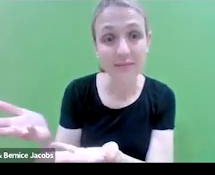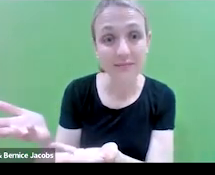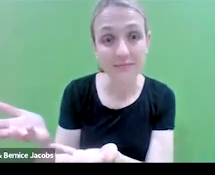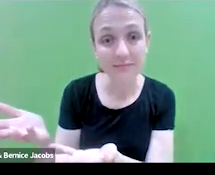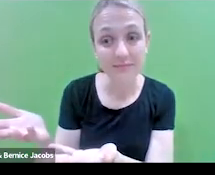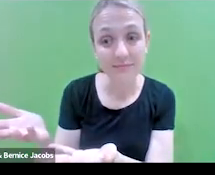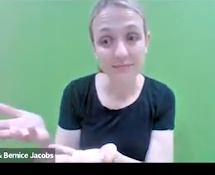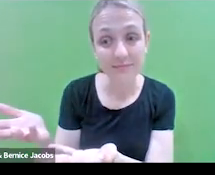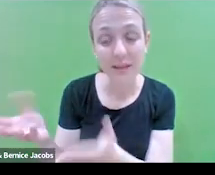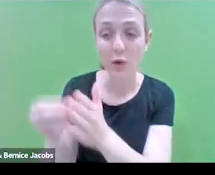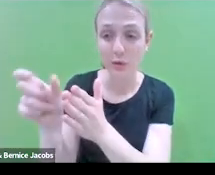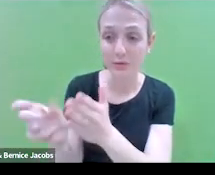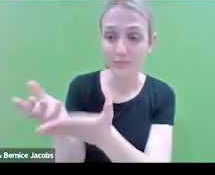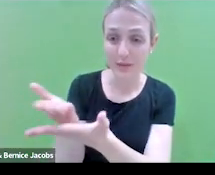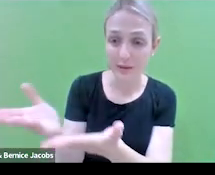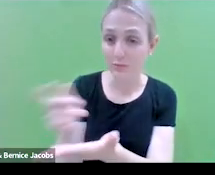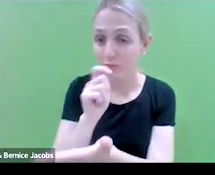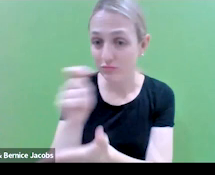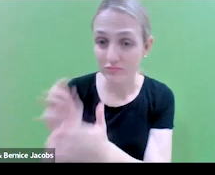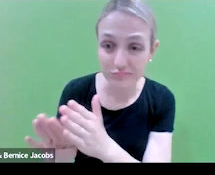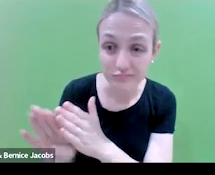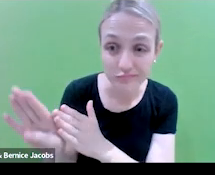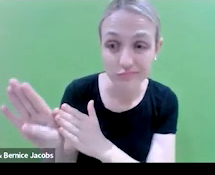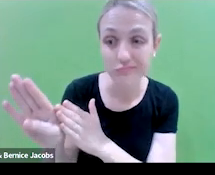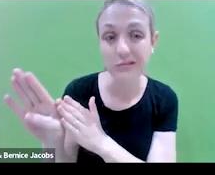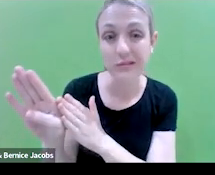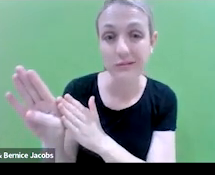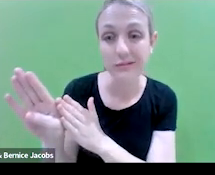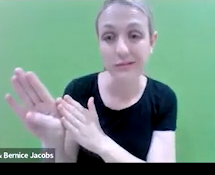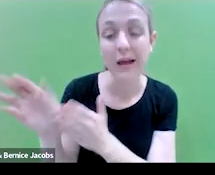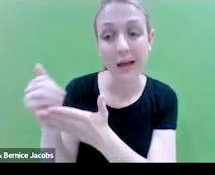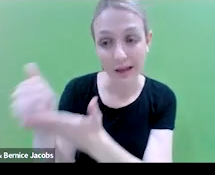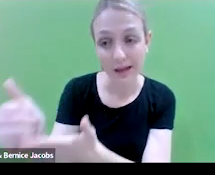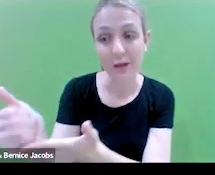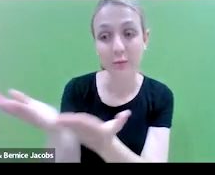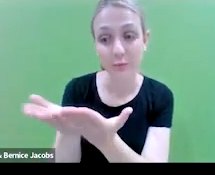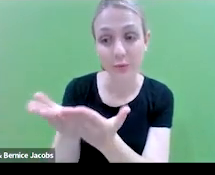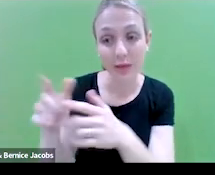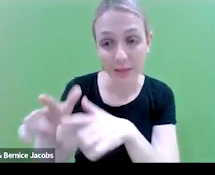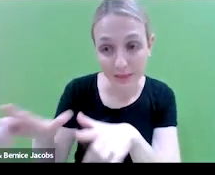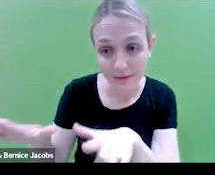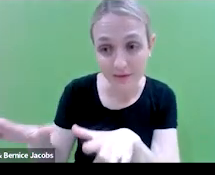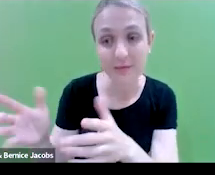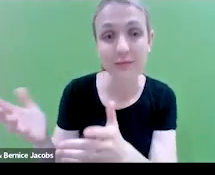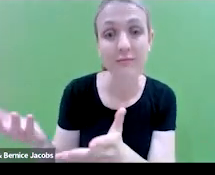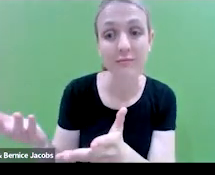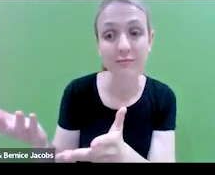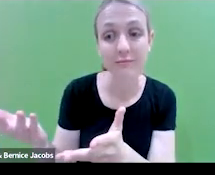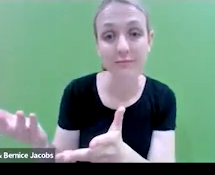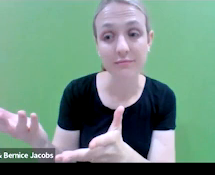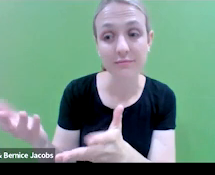up the students, both as was mentioned at the school level and at the education and workplace